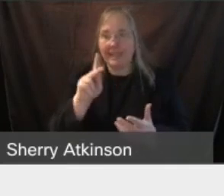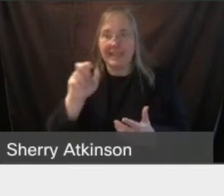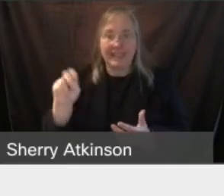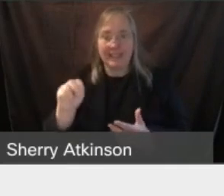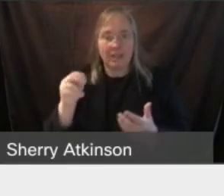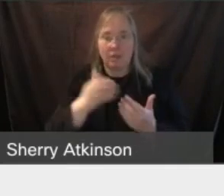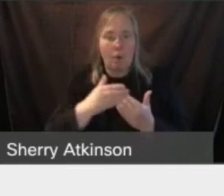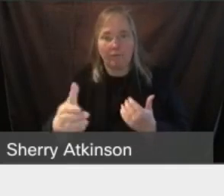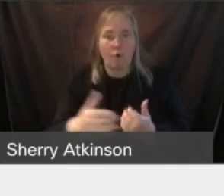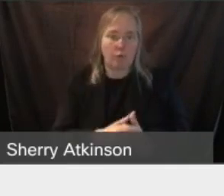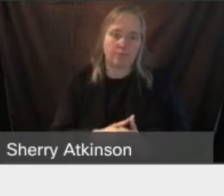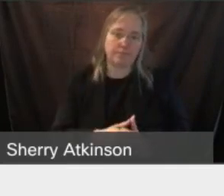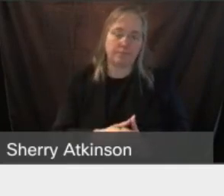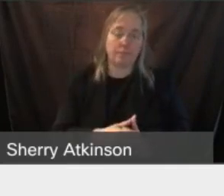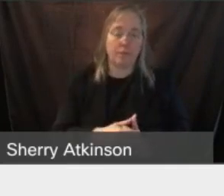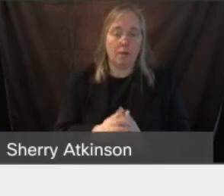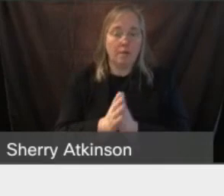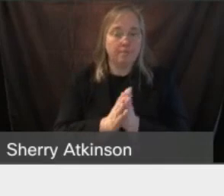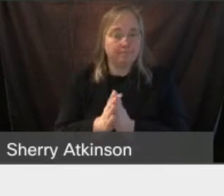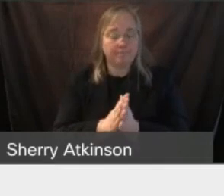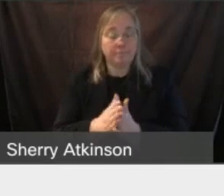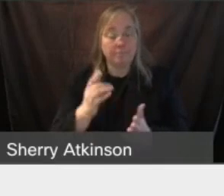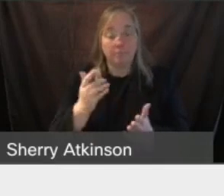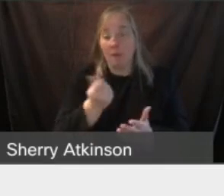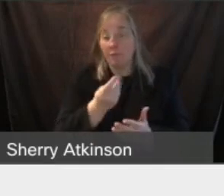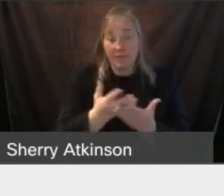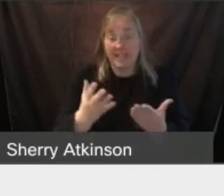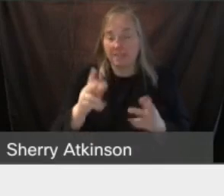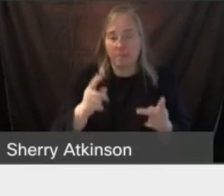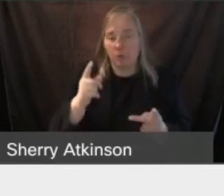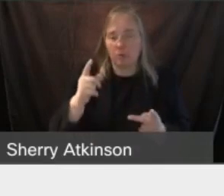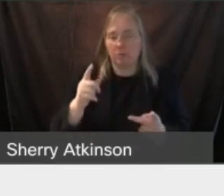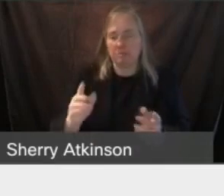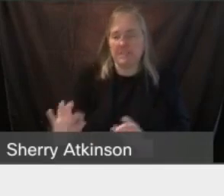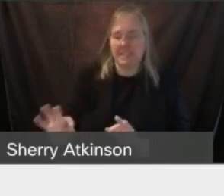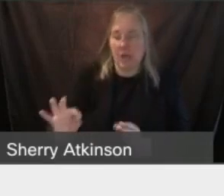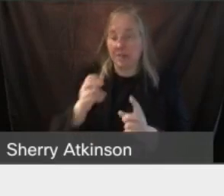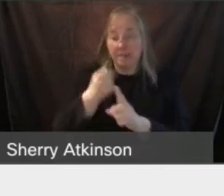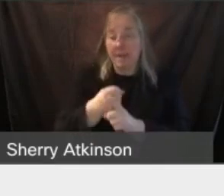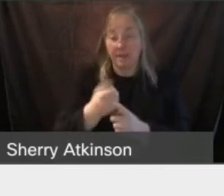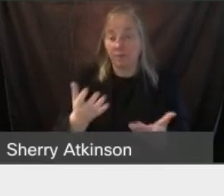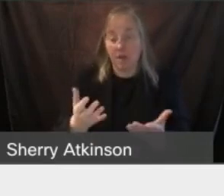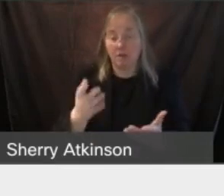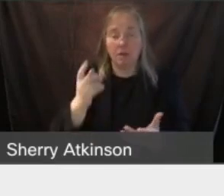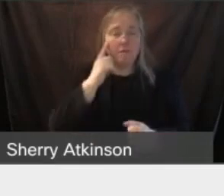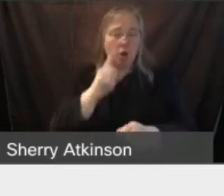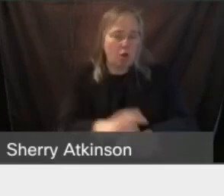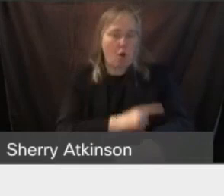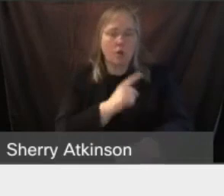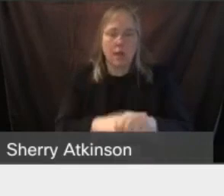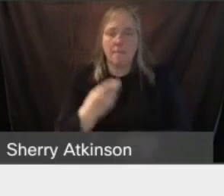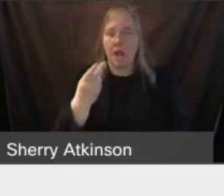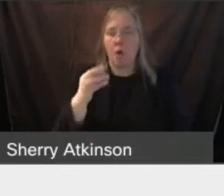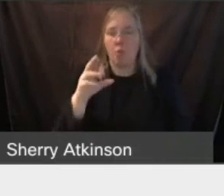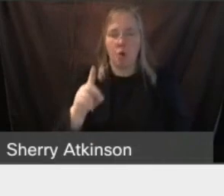think people discount the impact of. For a long time, Howard has